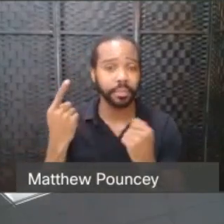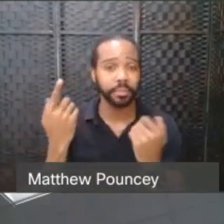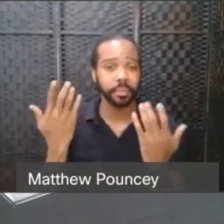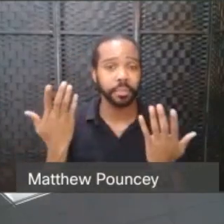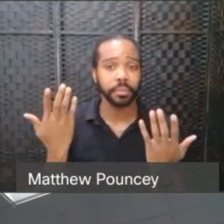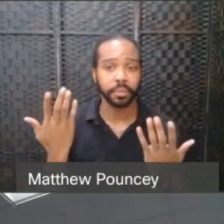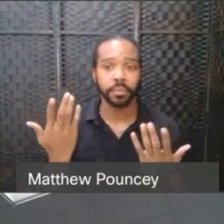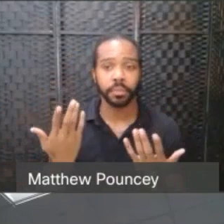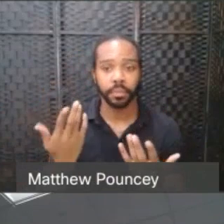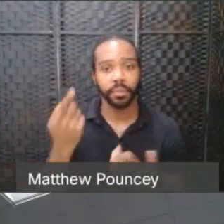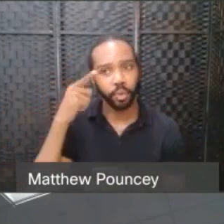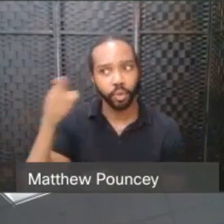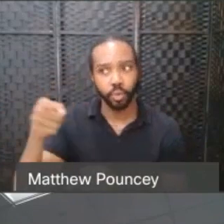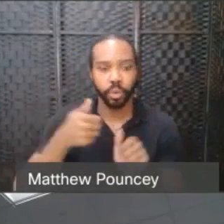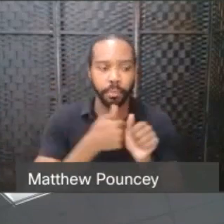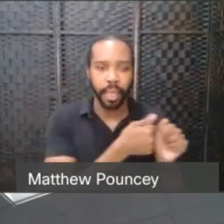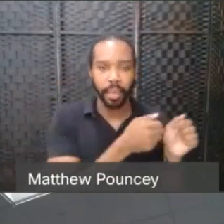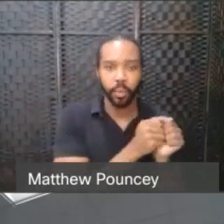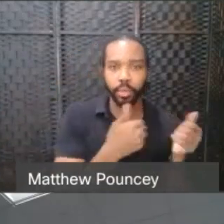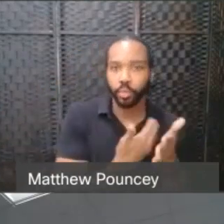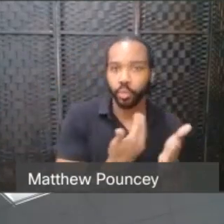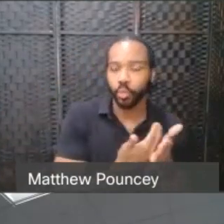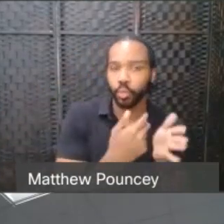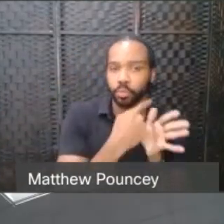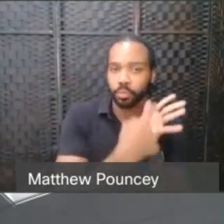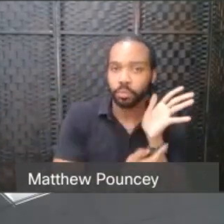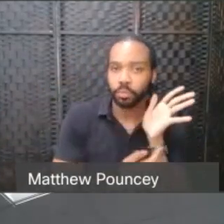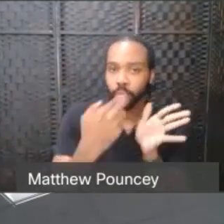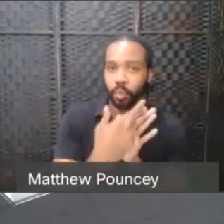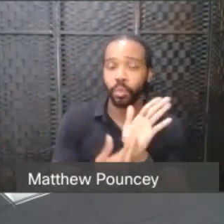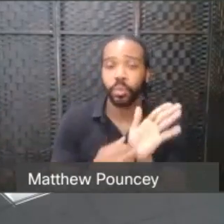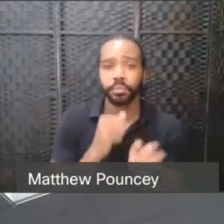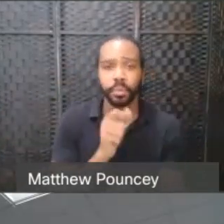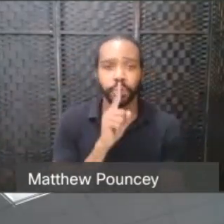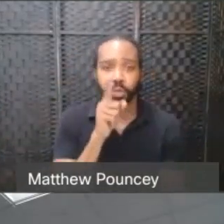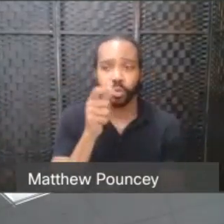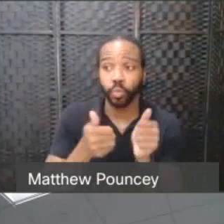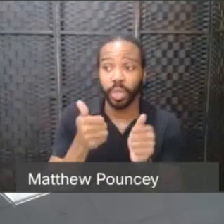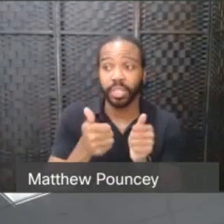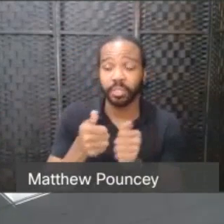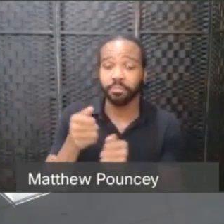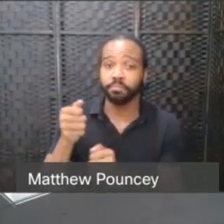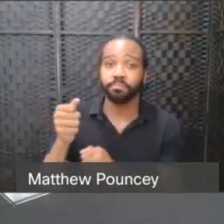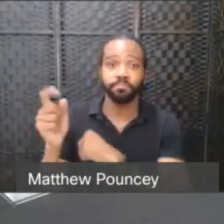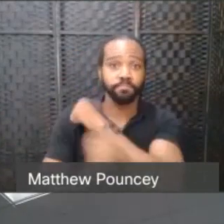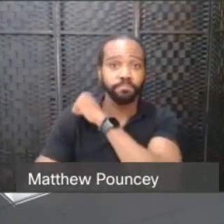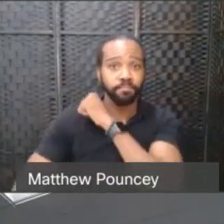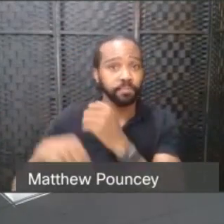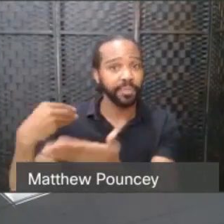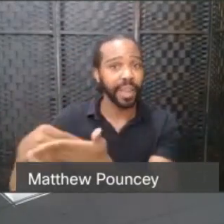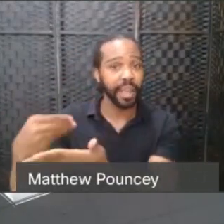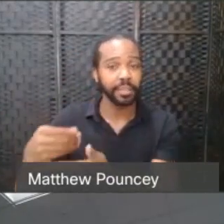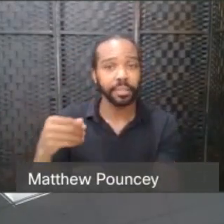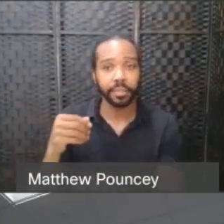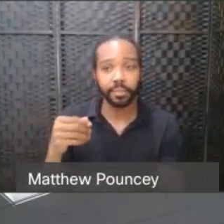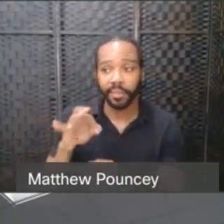to become compliant with the new guidelines. And so I'm not sure what fines are associated afterwards, but I'm sure there are some.